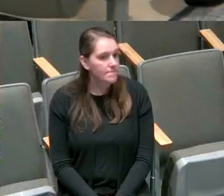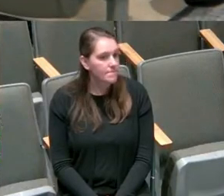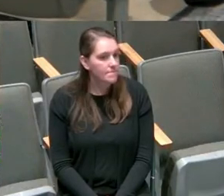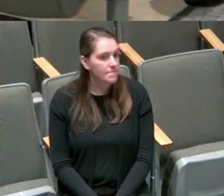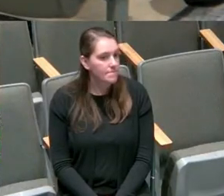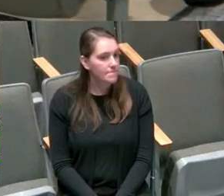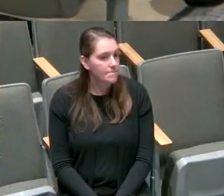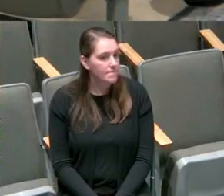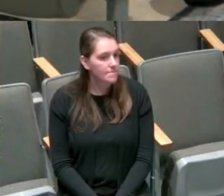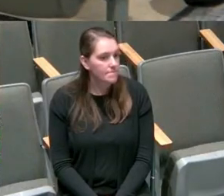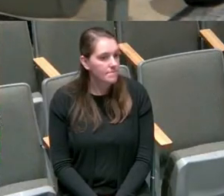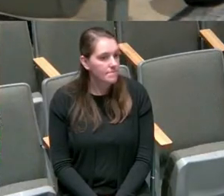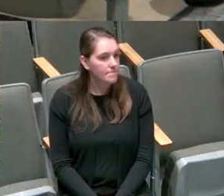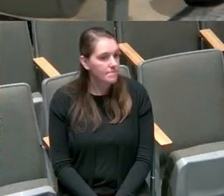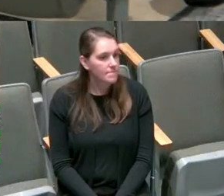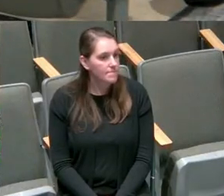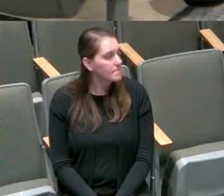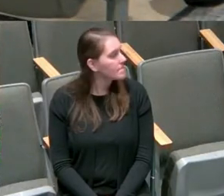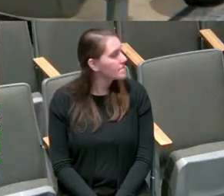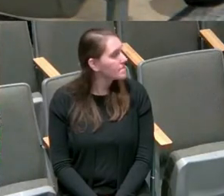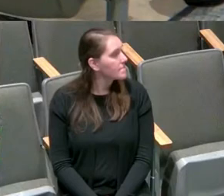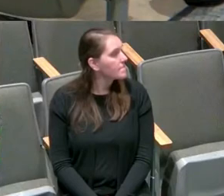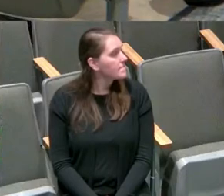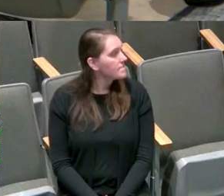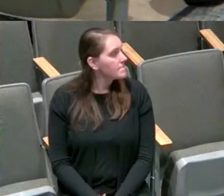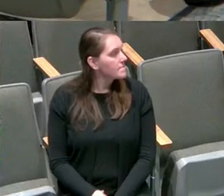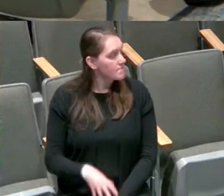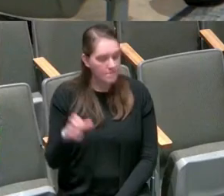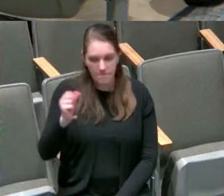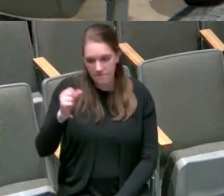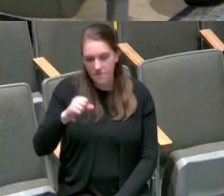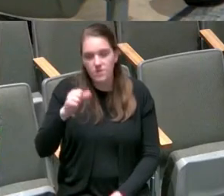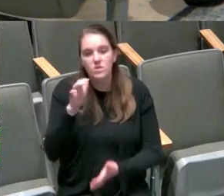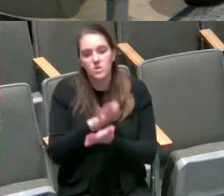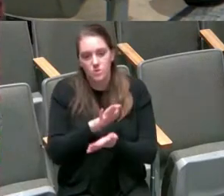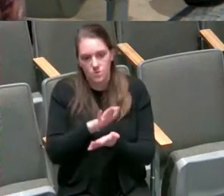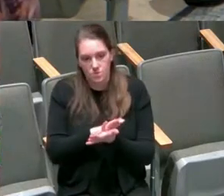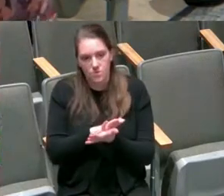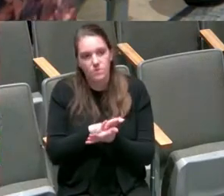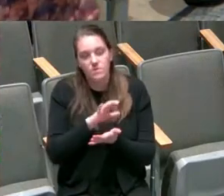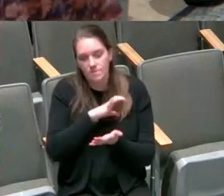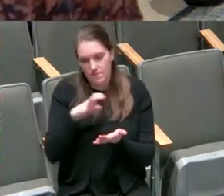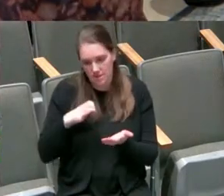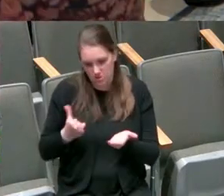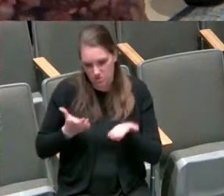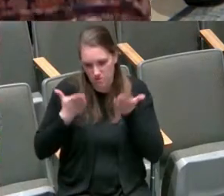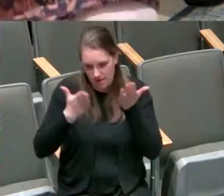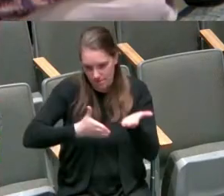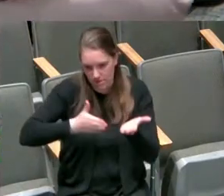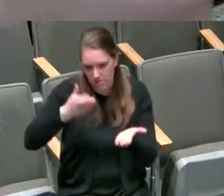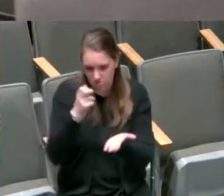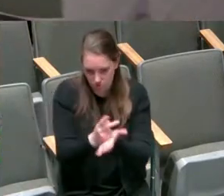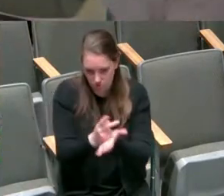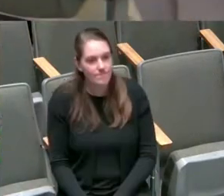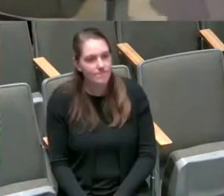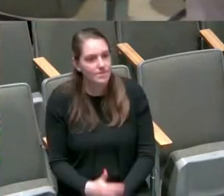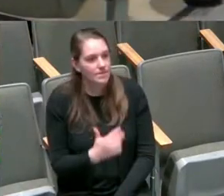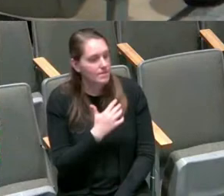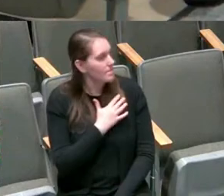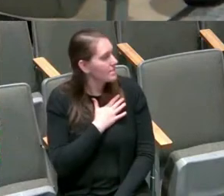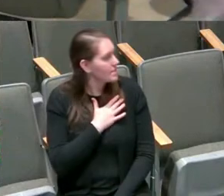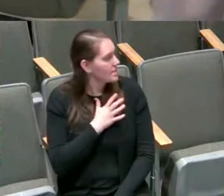do you want me to and you recommend oh yes Google the school committee recommends approval yes sure and yes please do